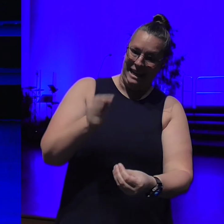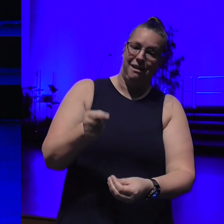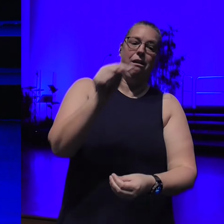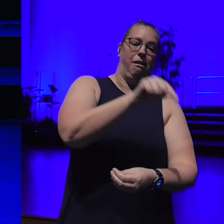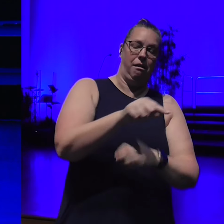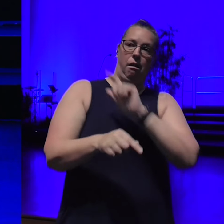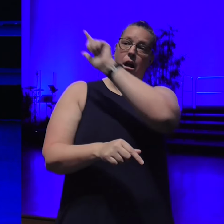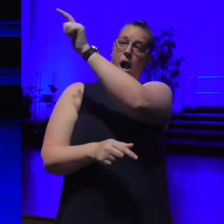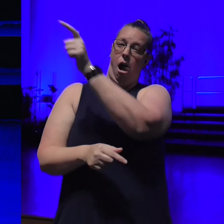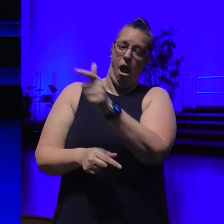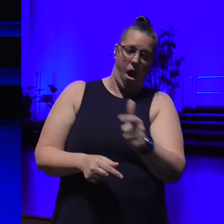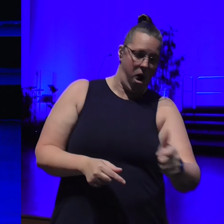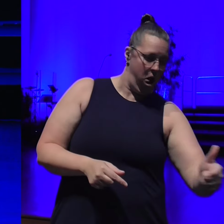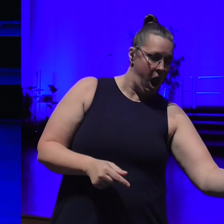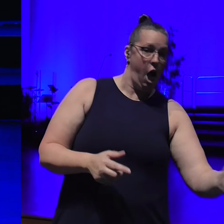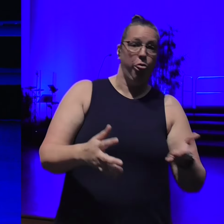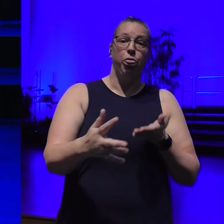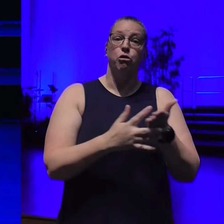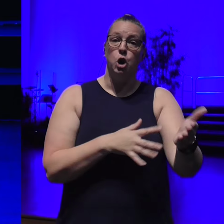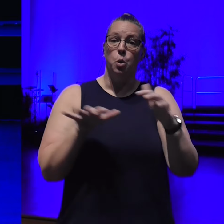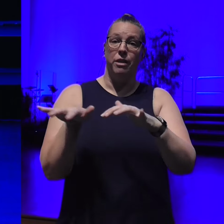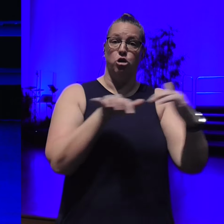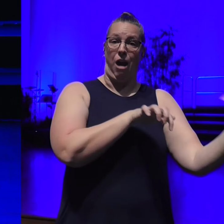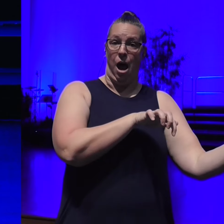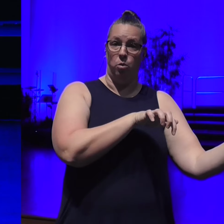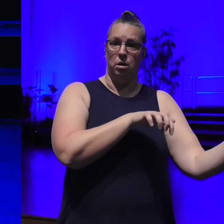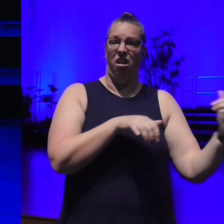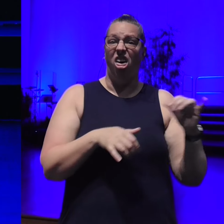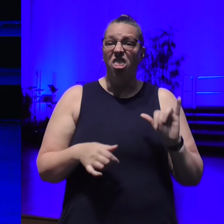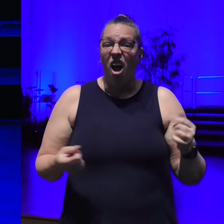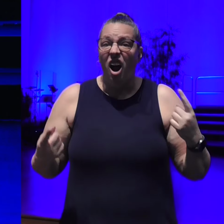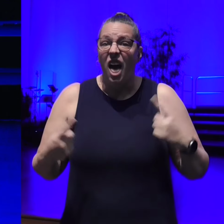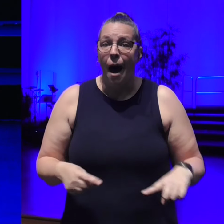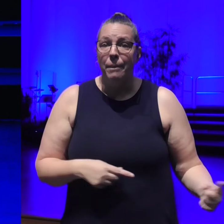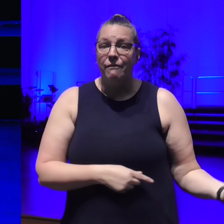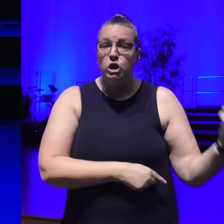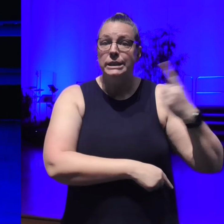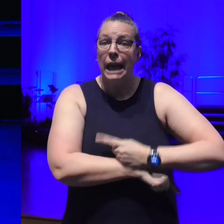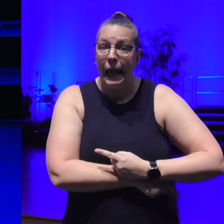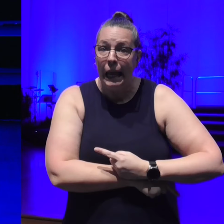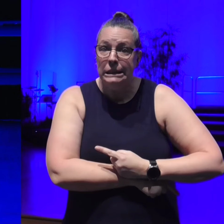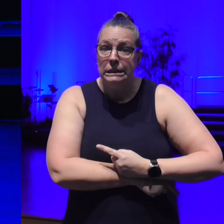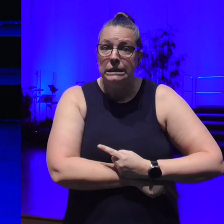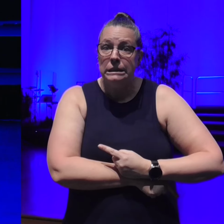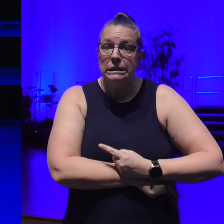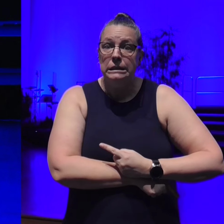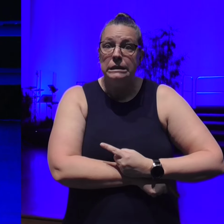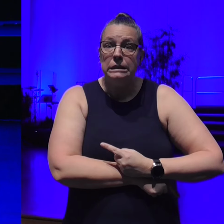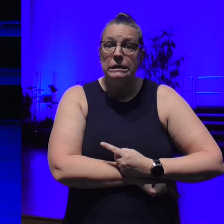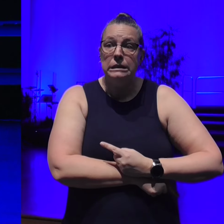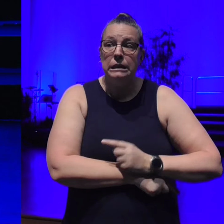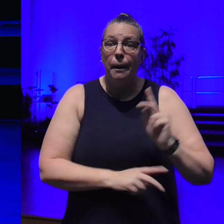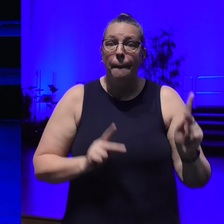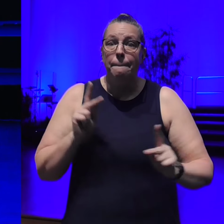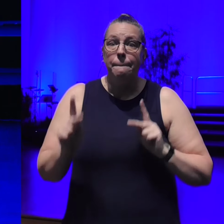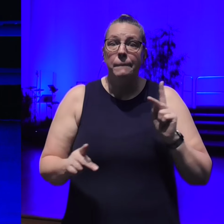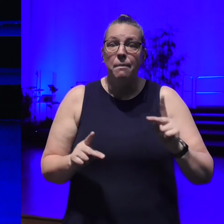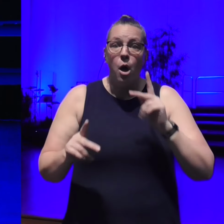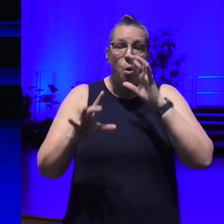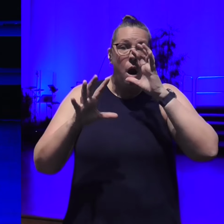for days as the people waited for this message and were